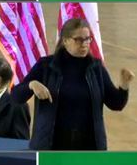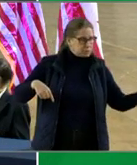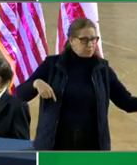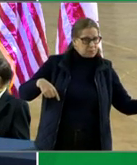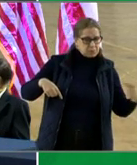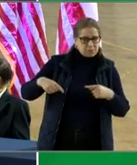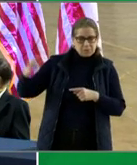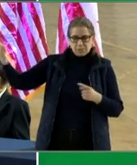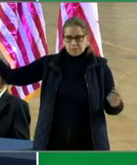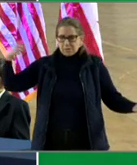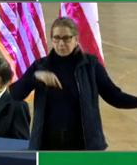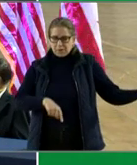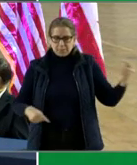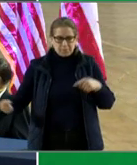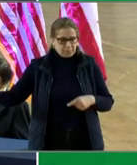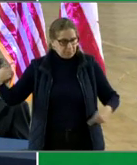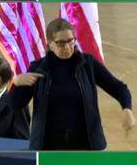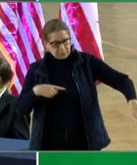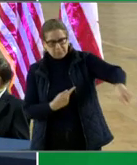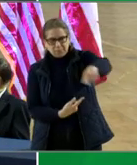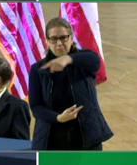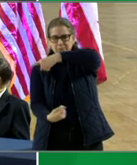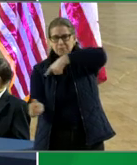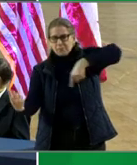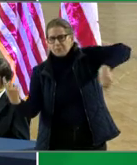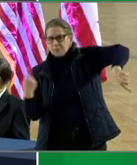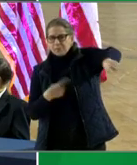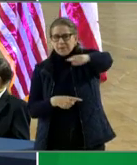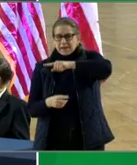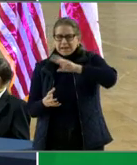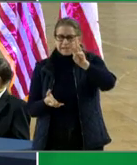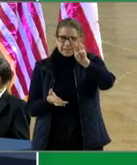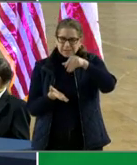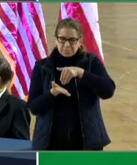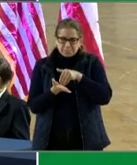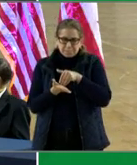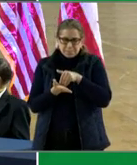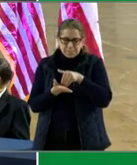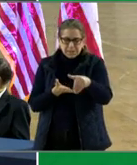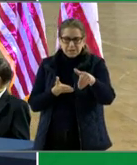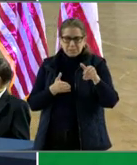hospitalization, cross borders to visit family and friends. This region